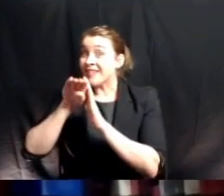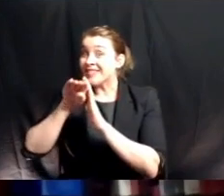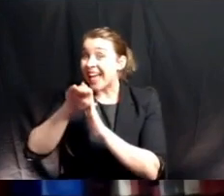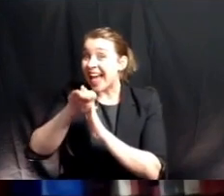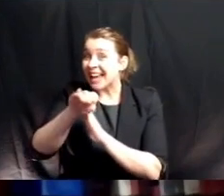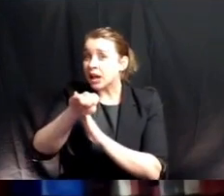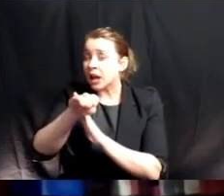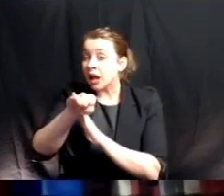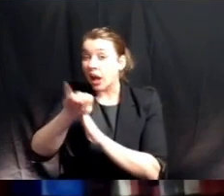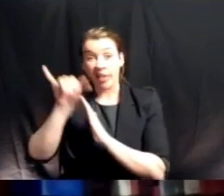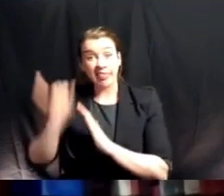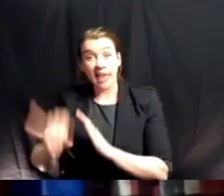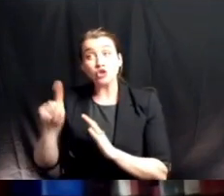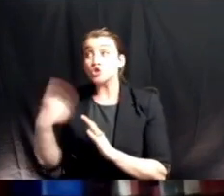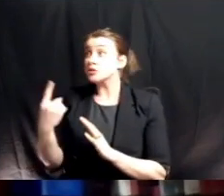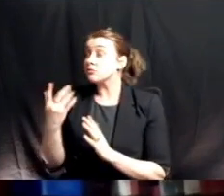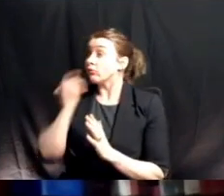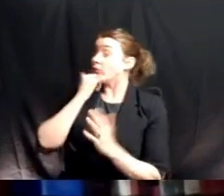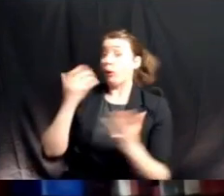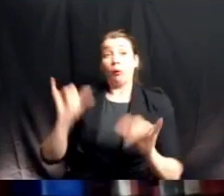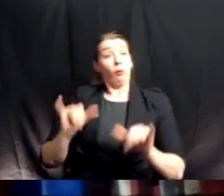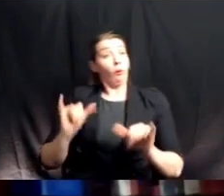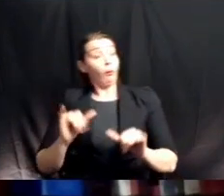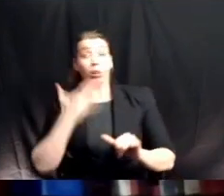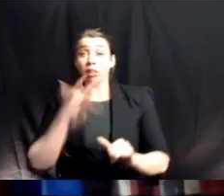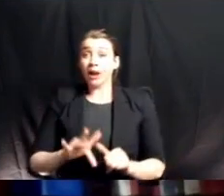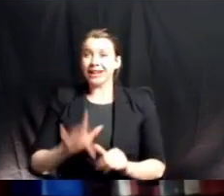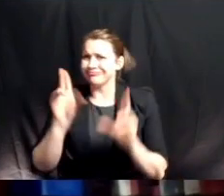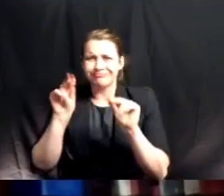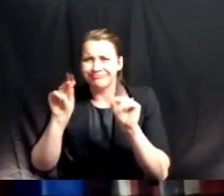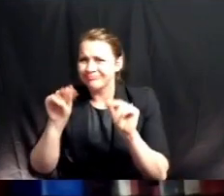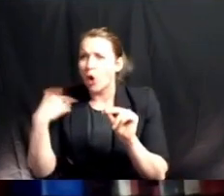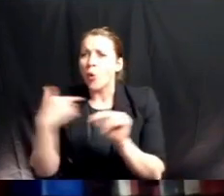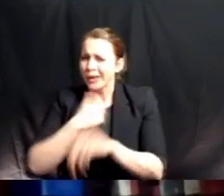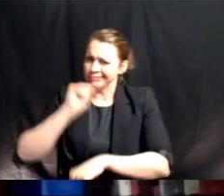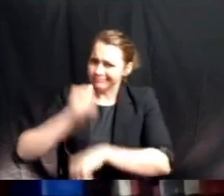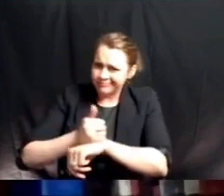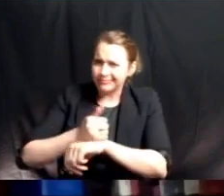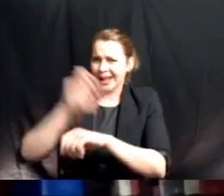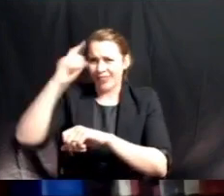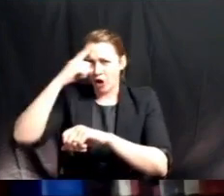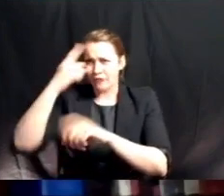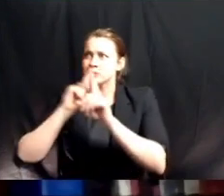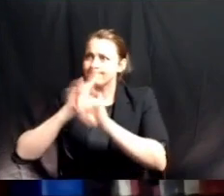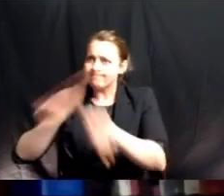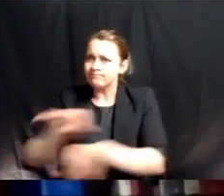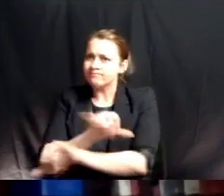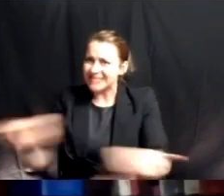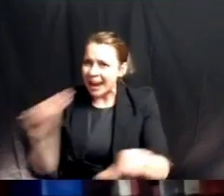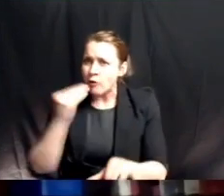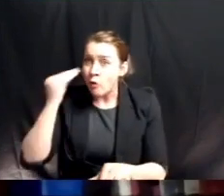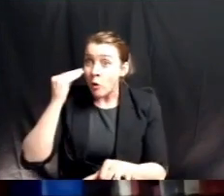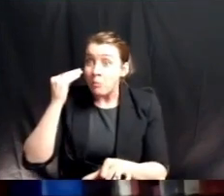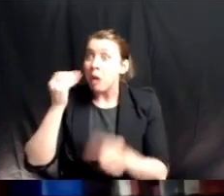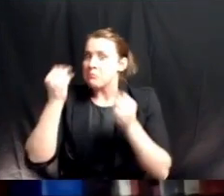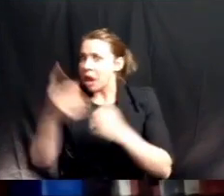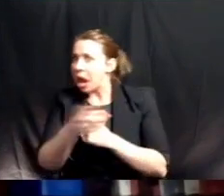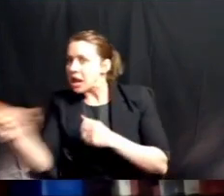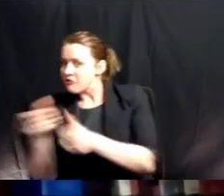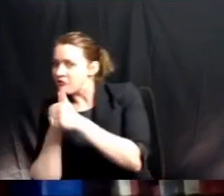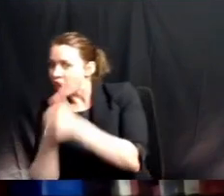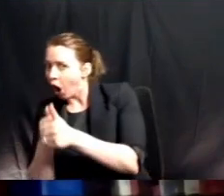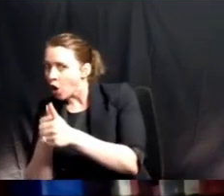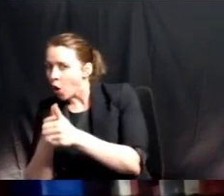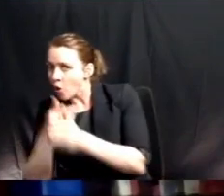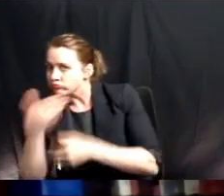happen by accident. It happened because we put executive orders in and people have followed those orders. So I